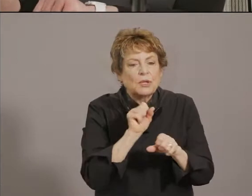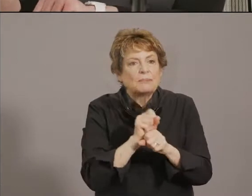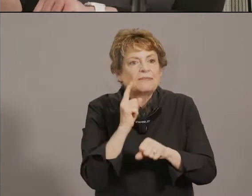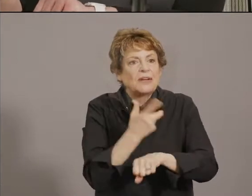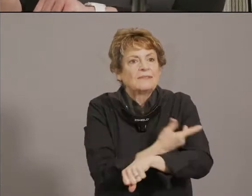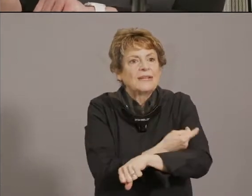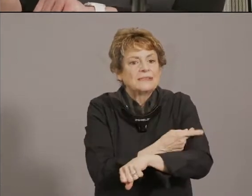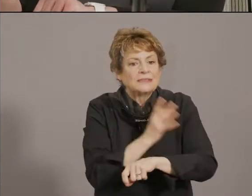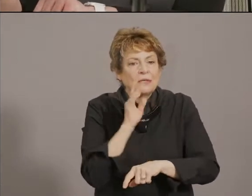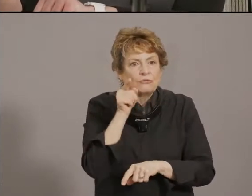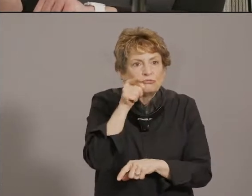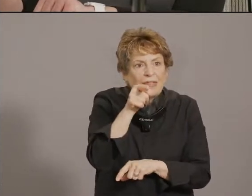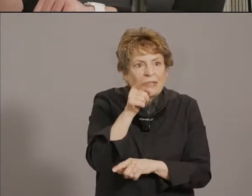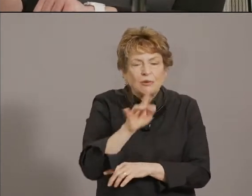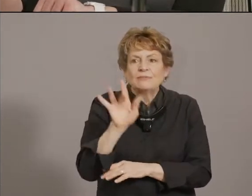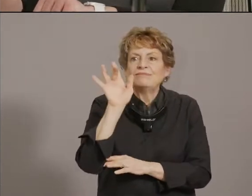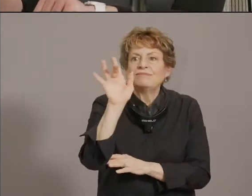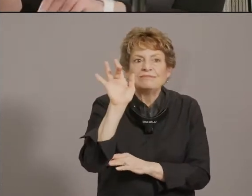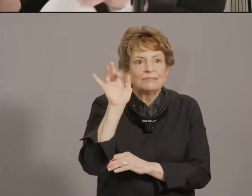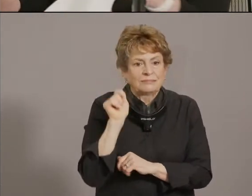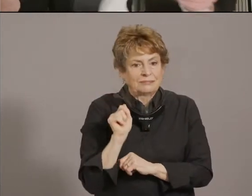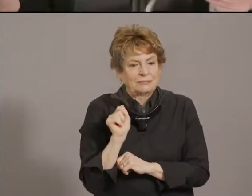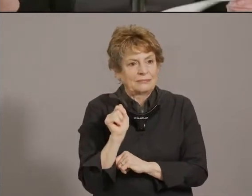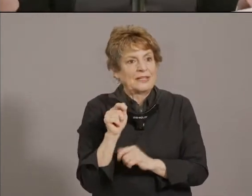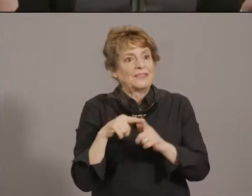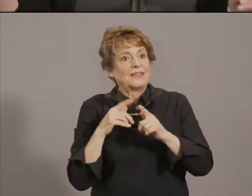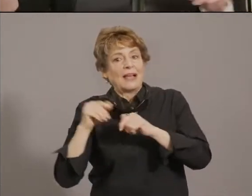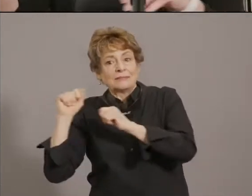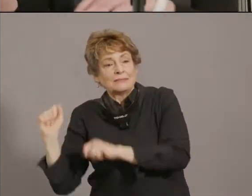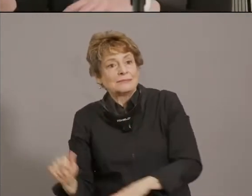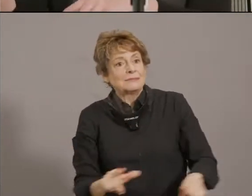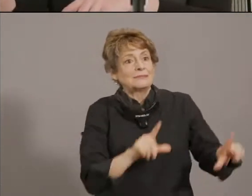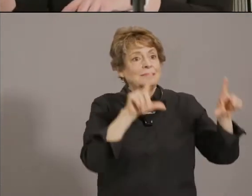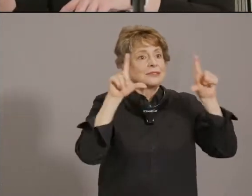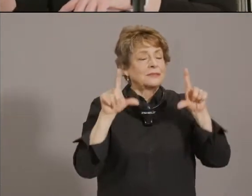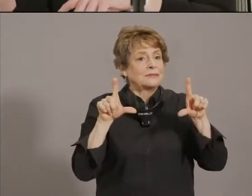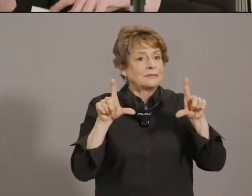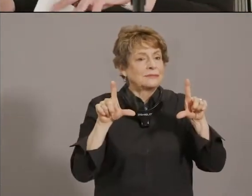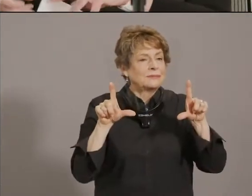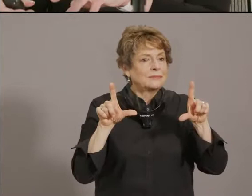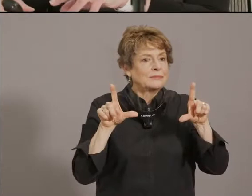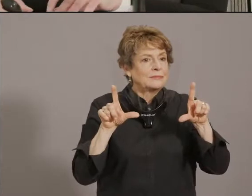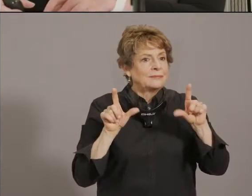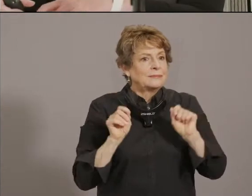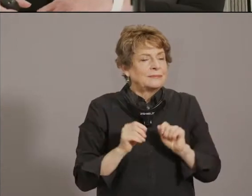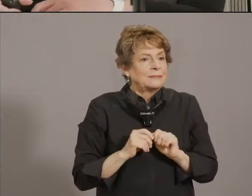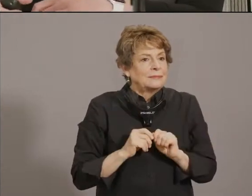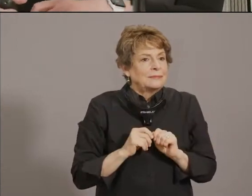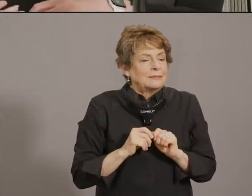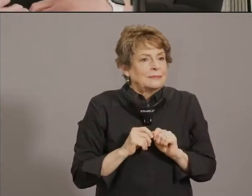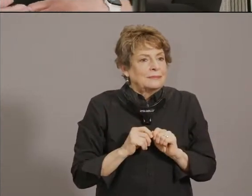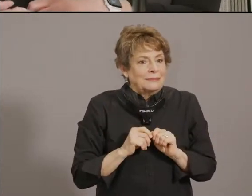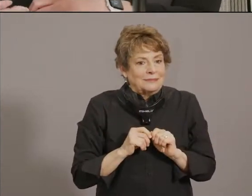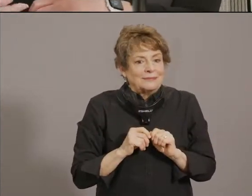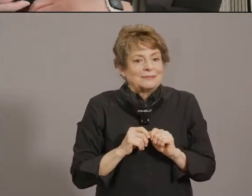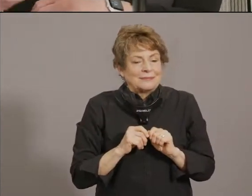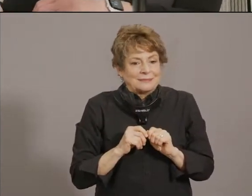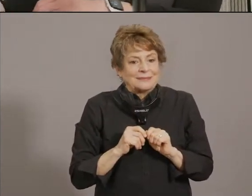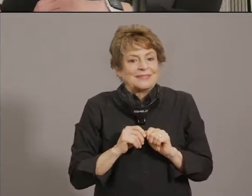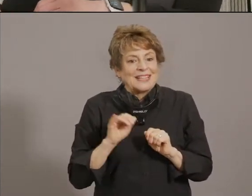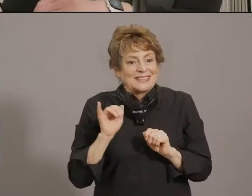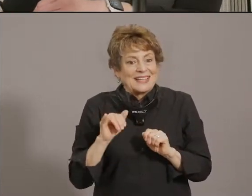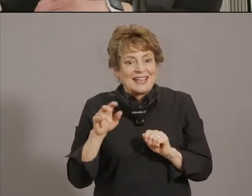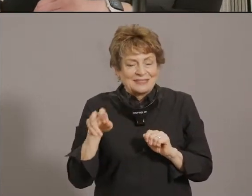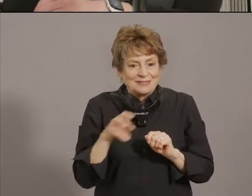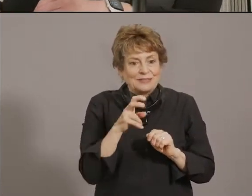you click on that button with the red Band-Aid, it will take you to the COVID-19 vaccine webpage, which then you can